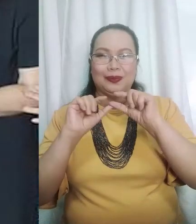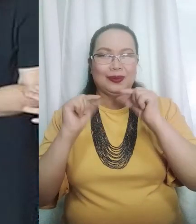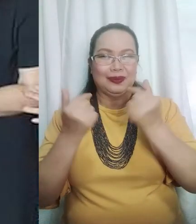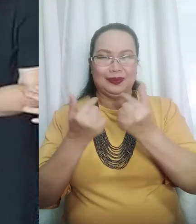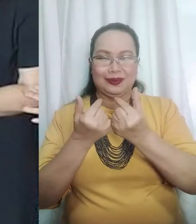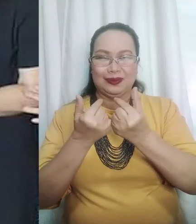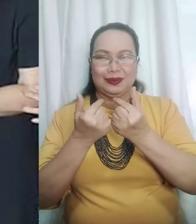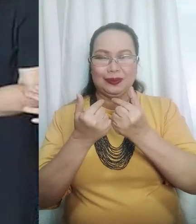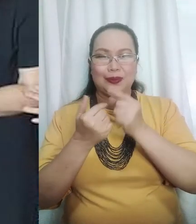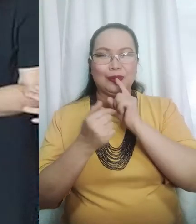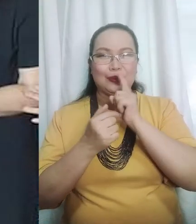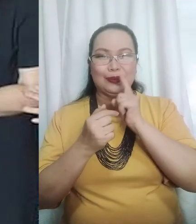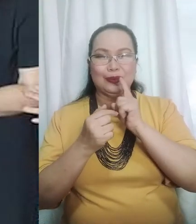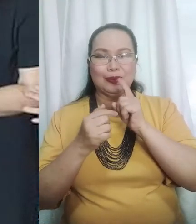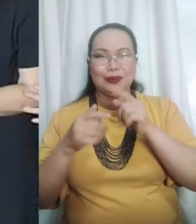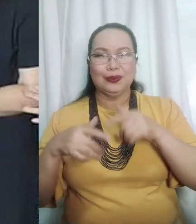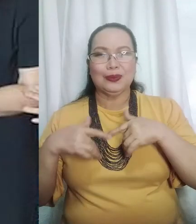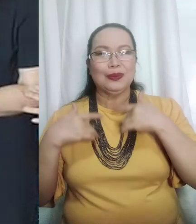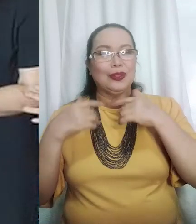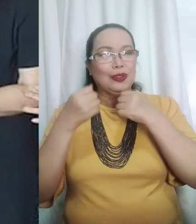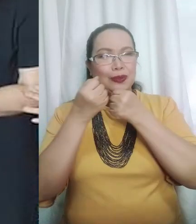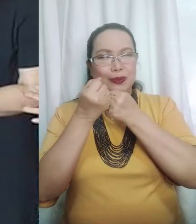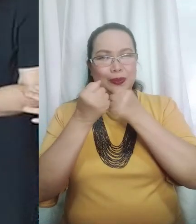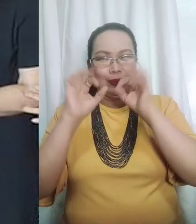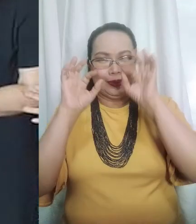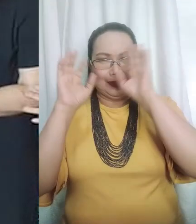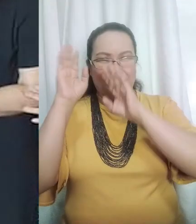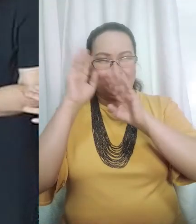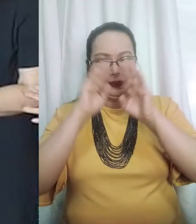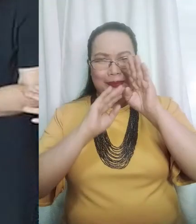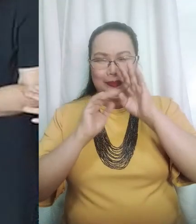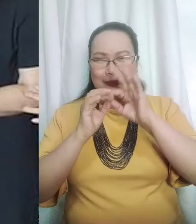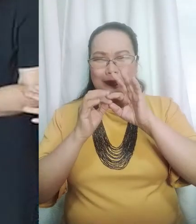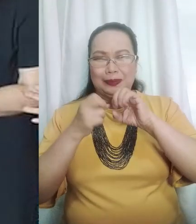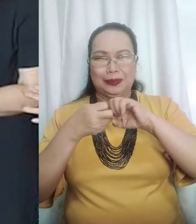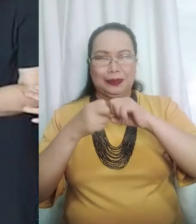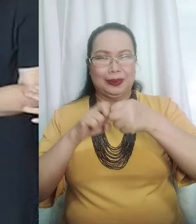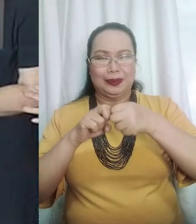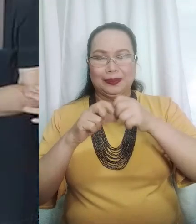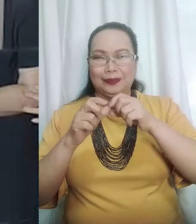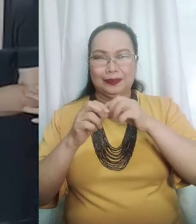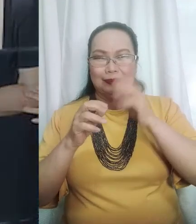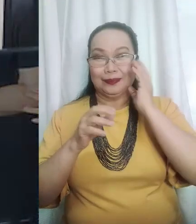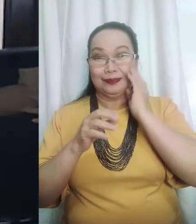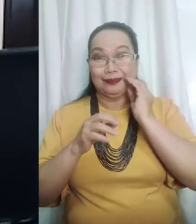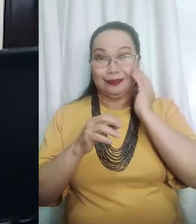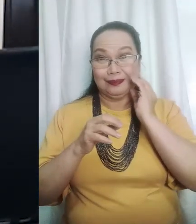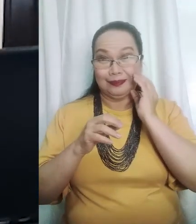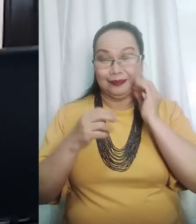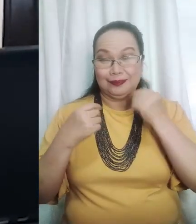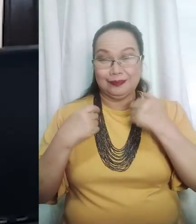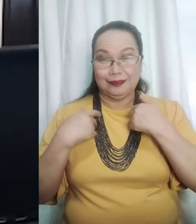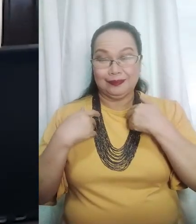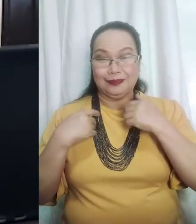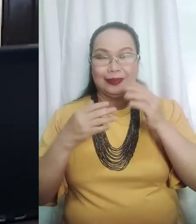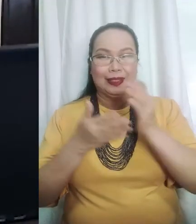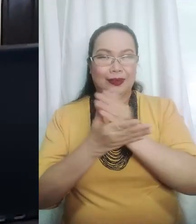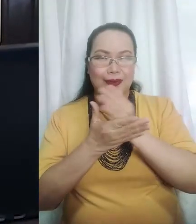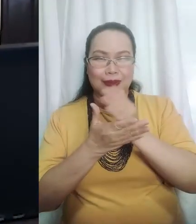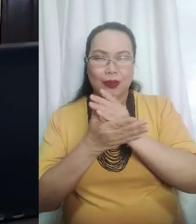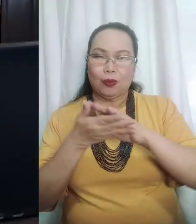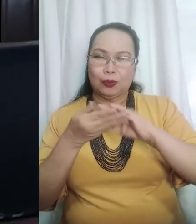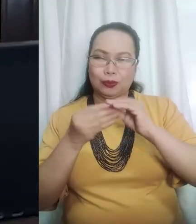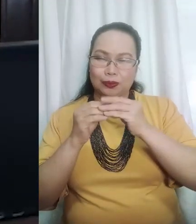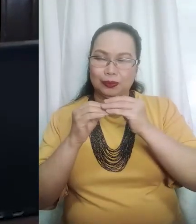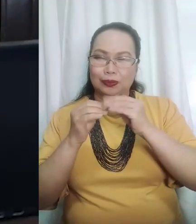crisis. As we share our personal experiences and encounters with God on our quiet time,